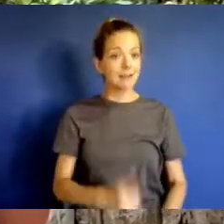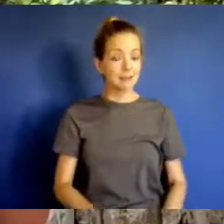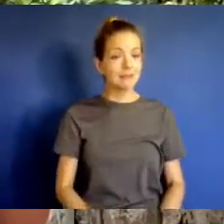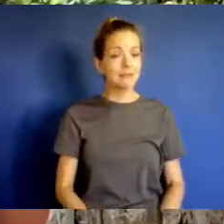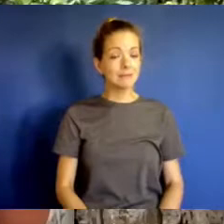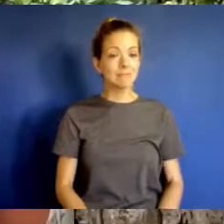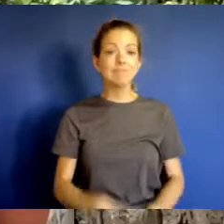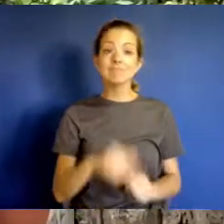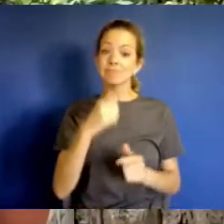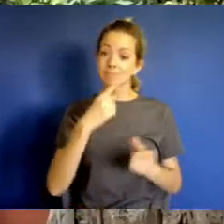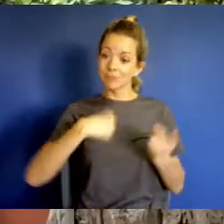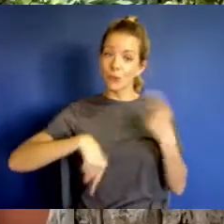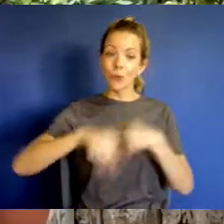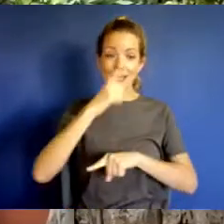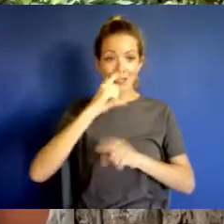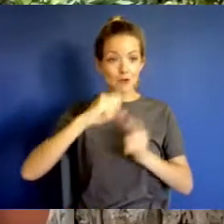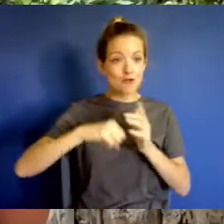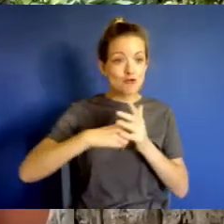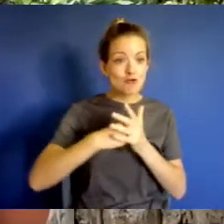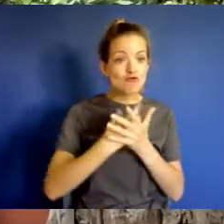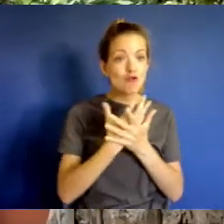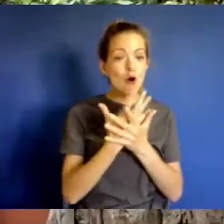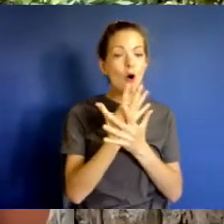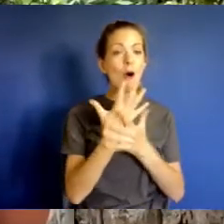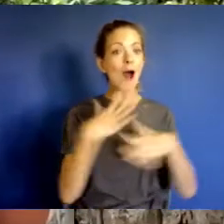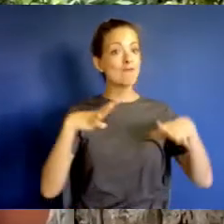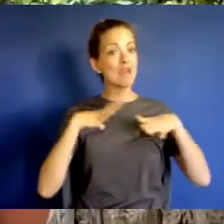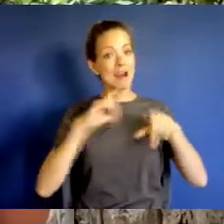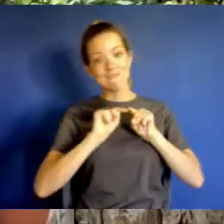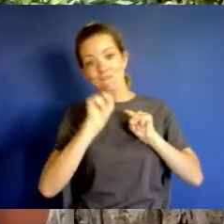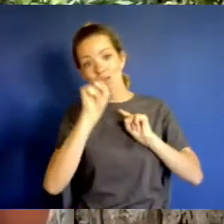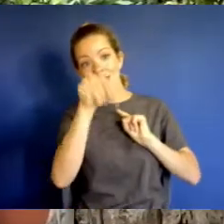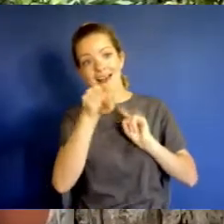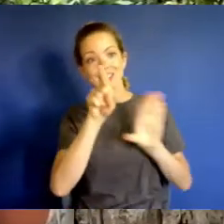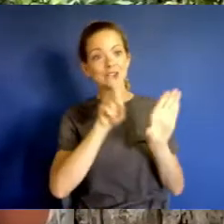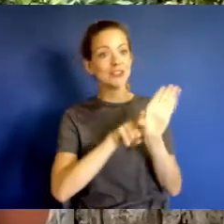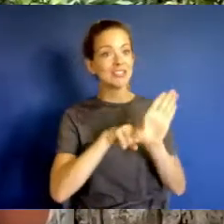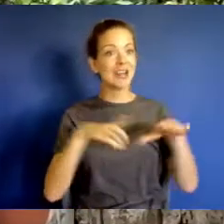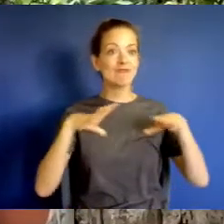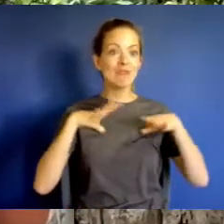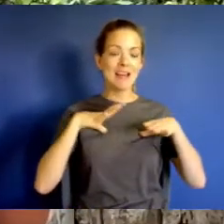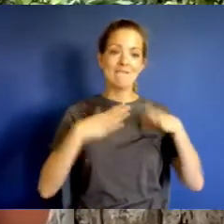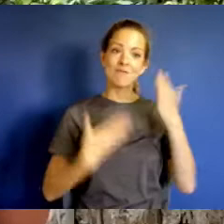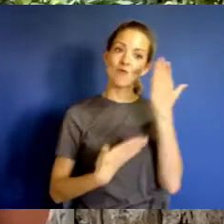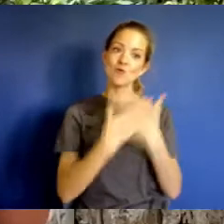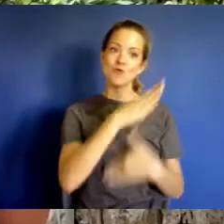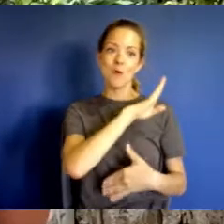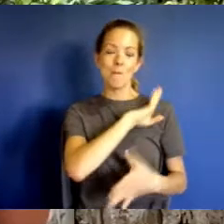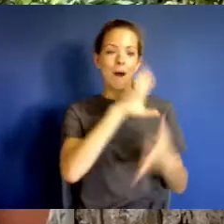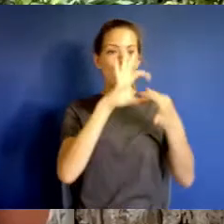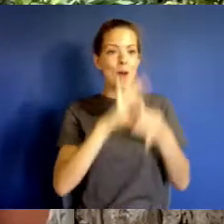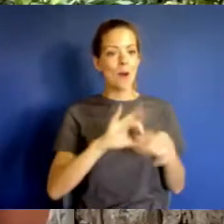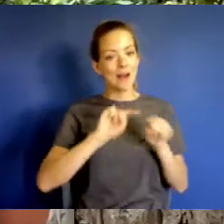to grow and to be ready for the next season of park yoga.